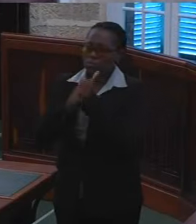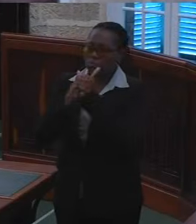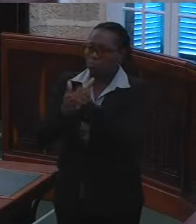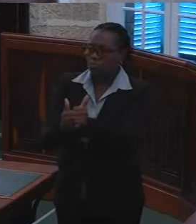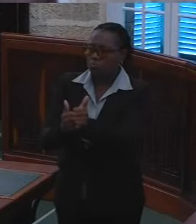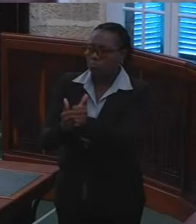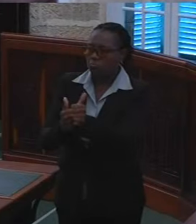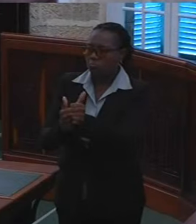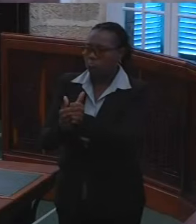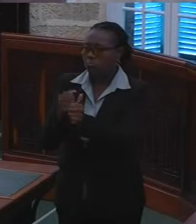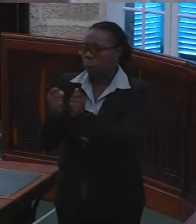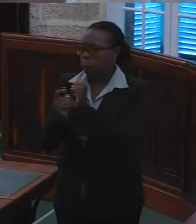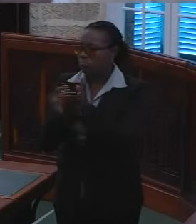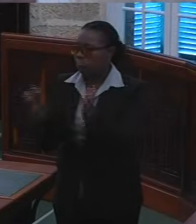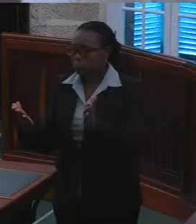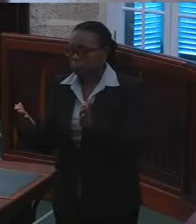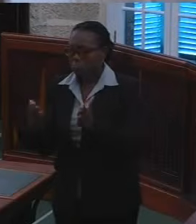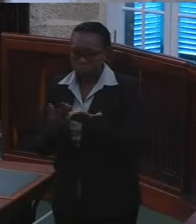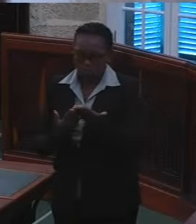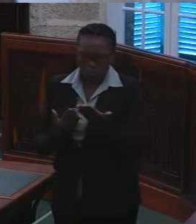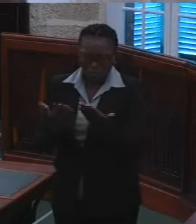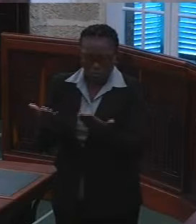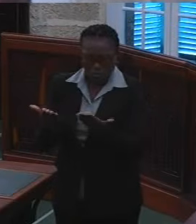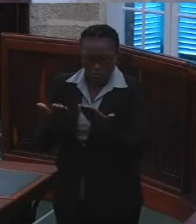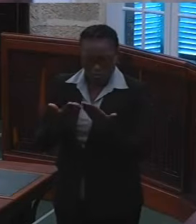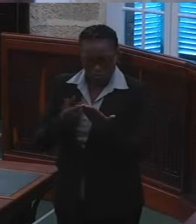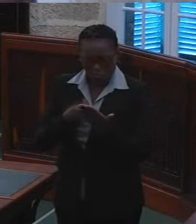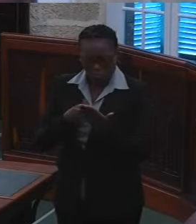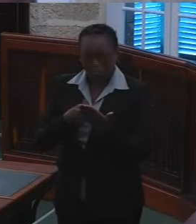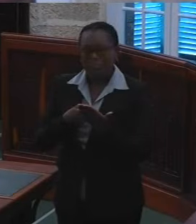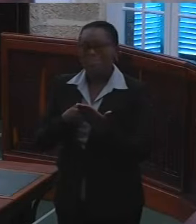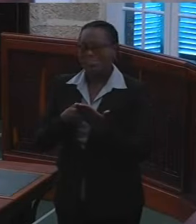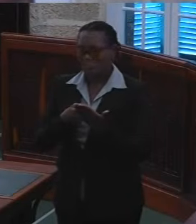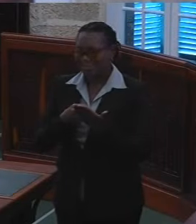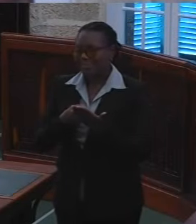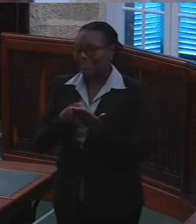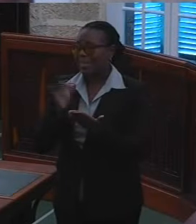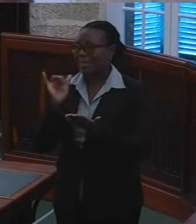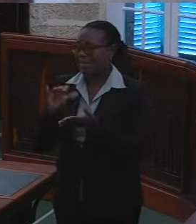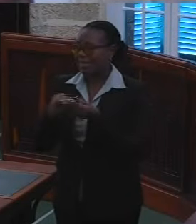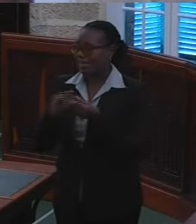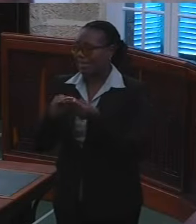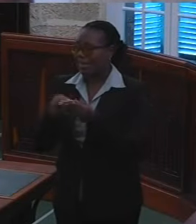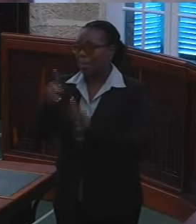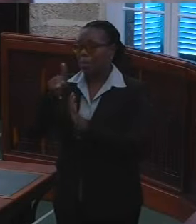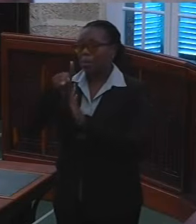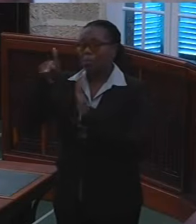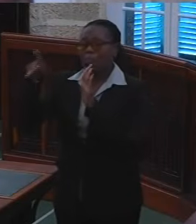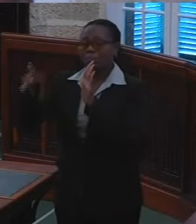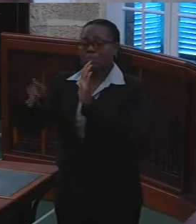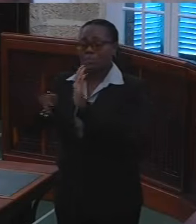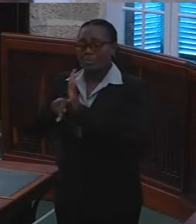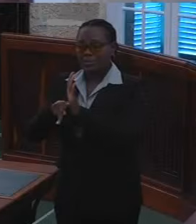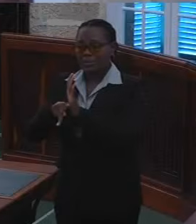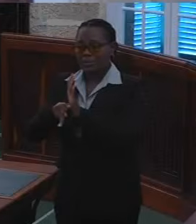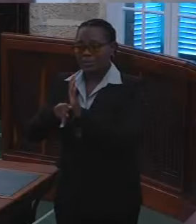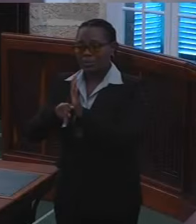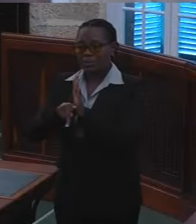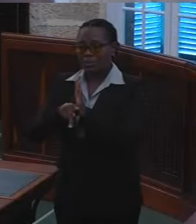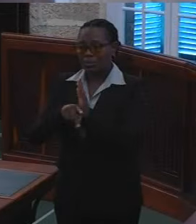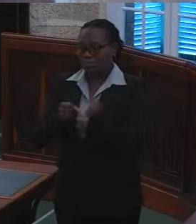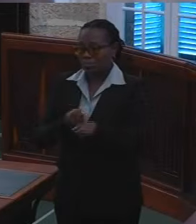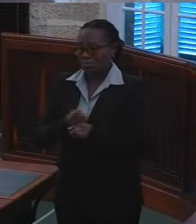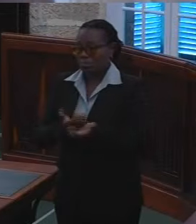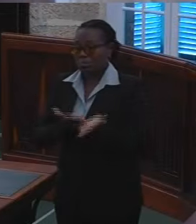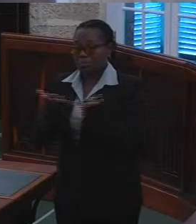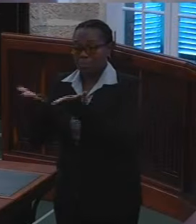you inform legislation with policy. And I must say that the policy was brought before Cabinet